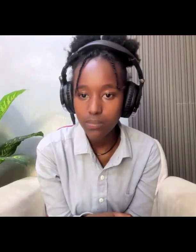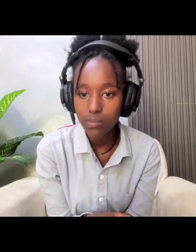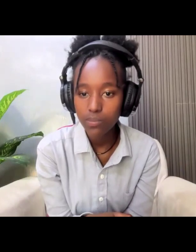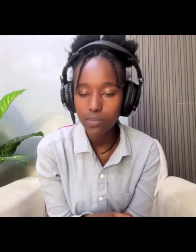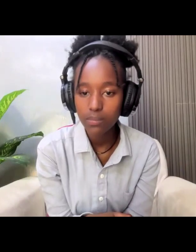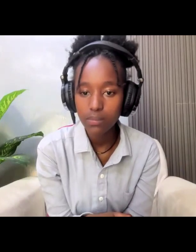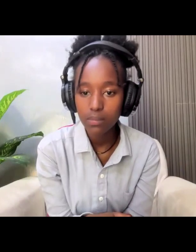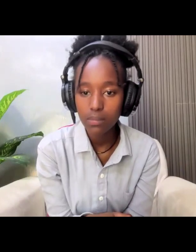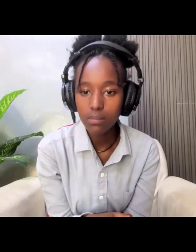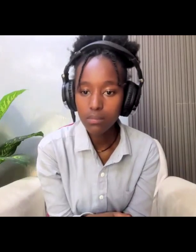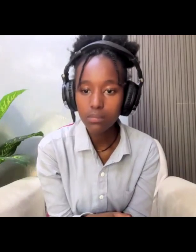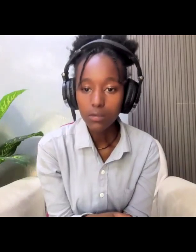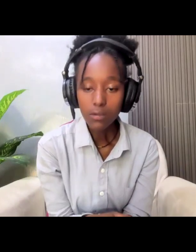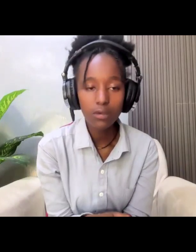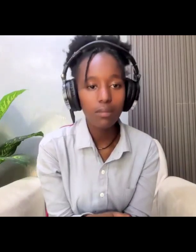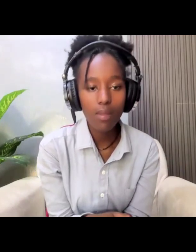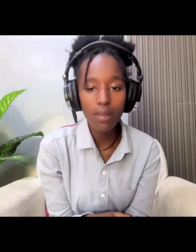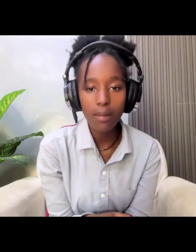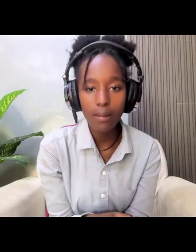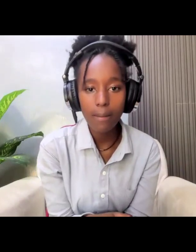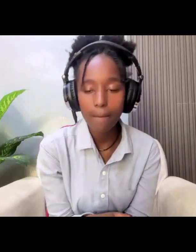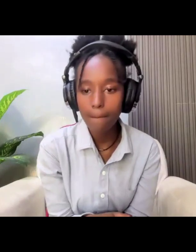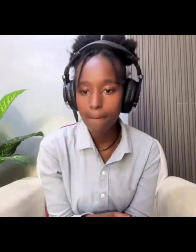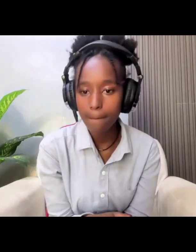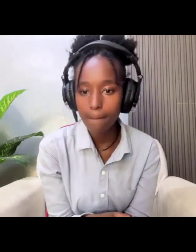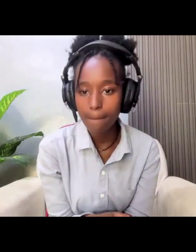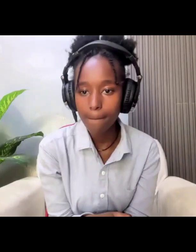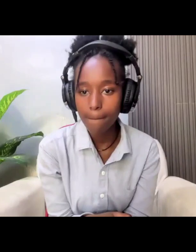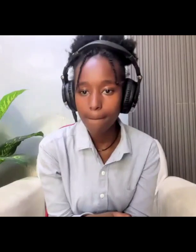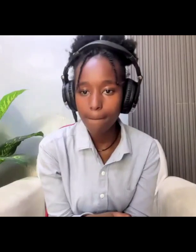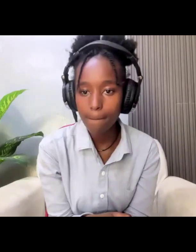Don't be shy, please. We are Richard, somebody's put